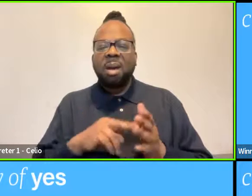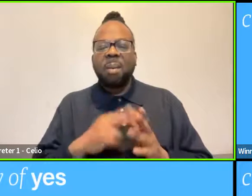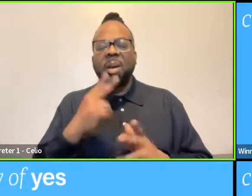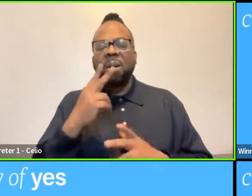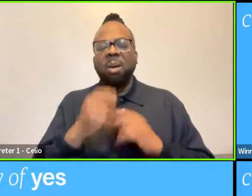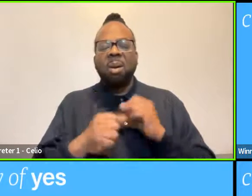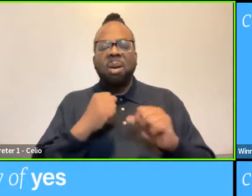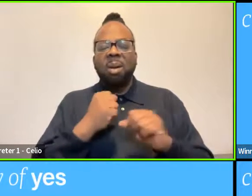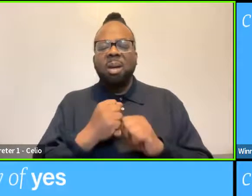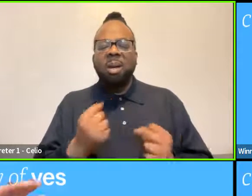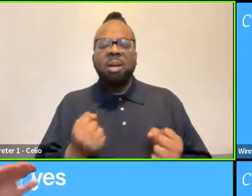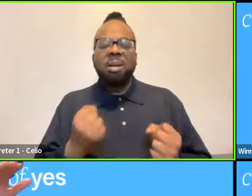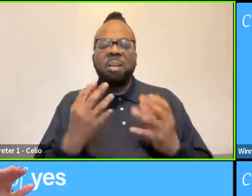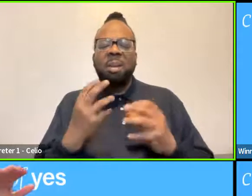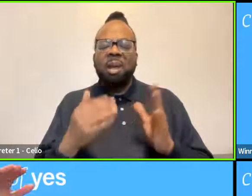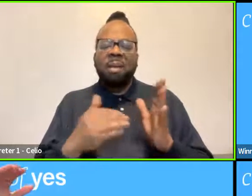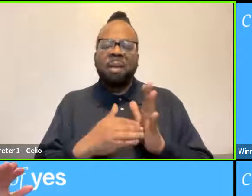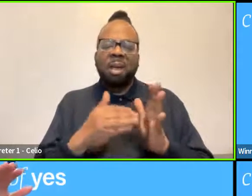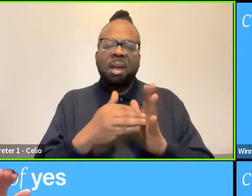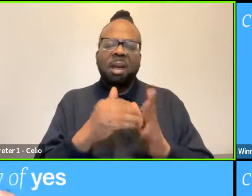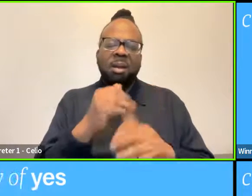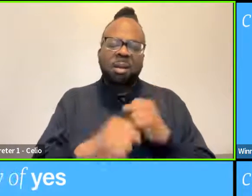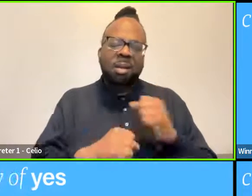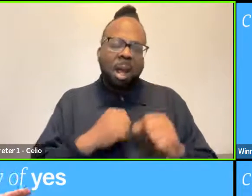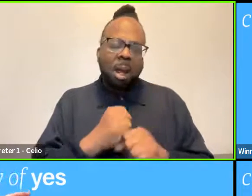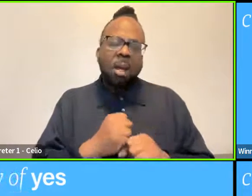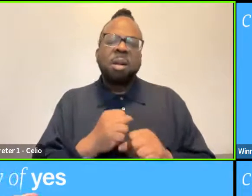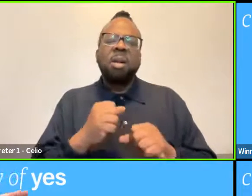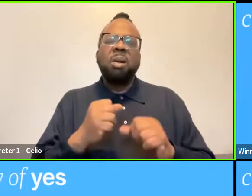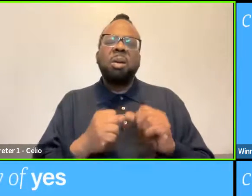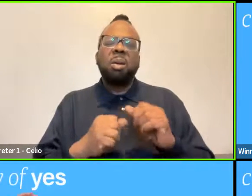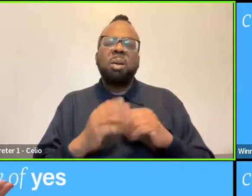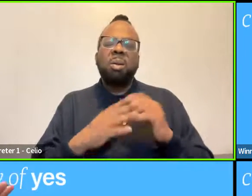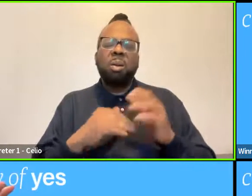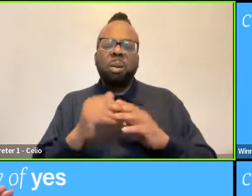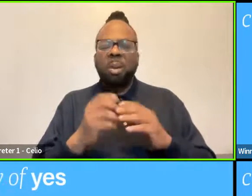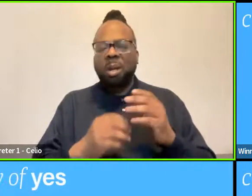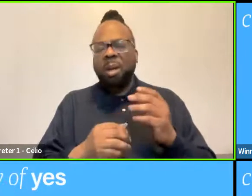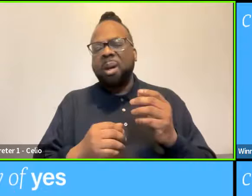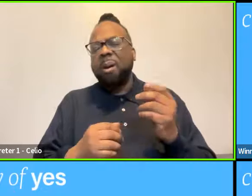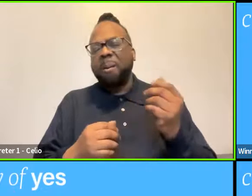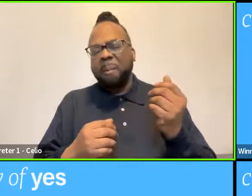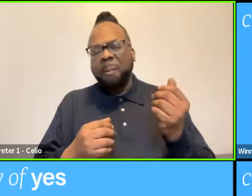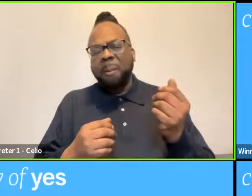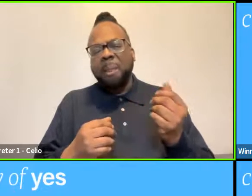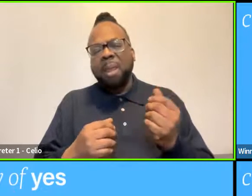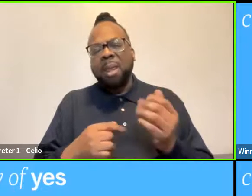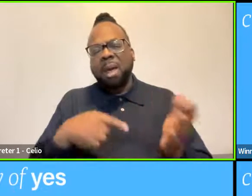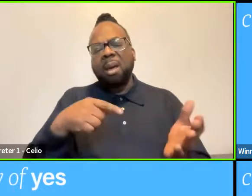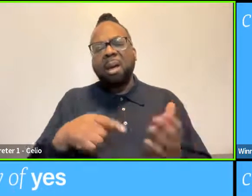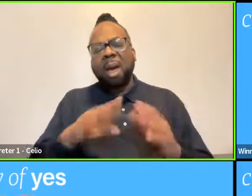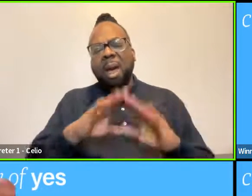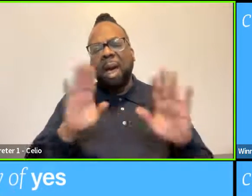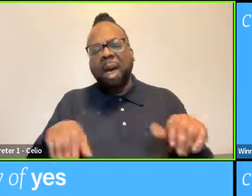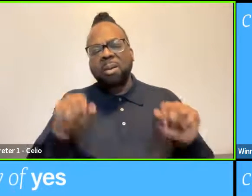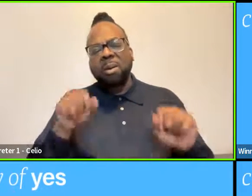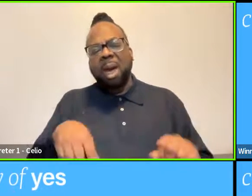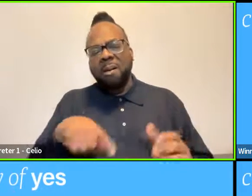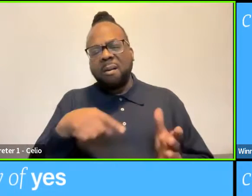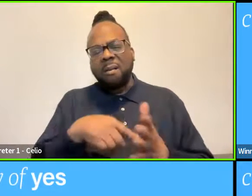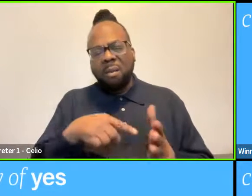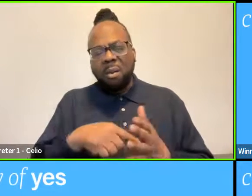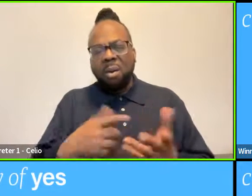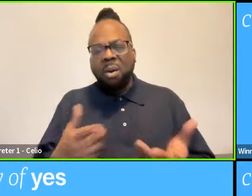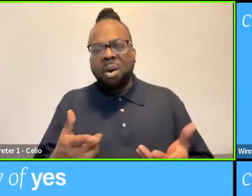thousands of dollars in order to build supportive housing to the maximum that a district allows. We are raising